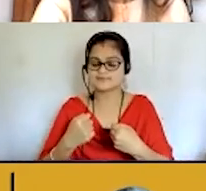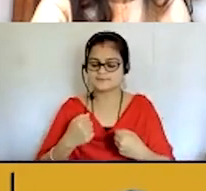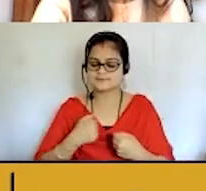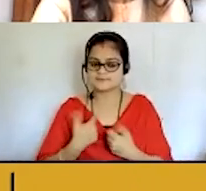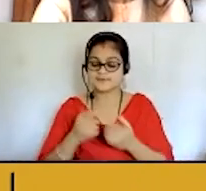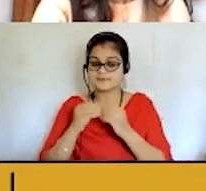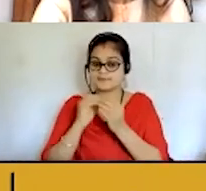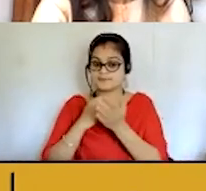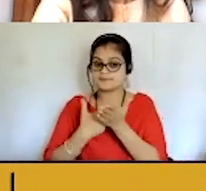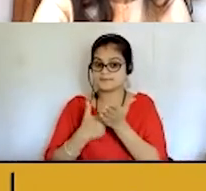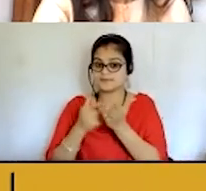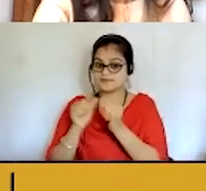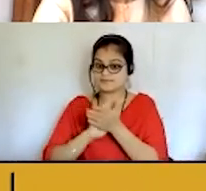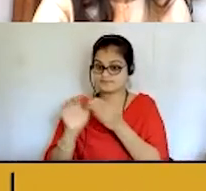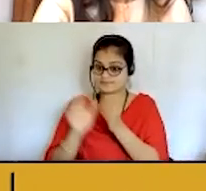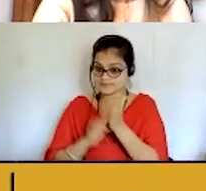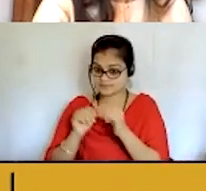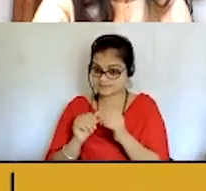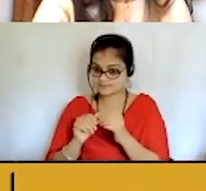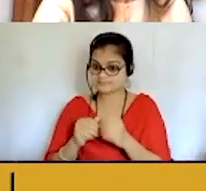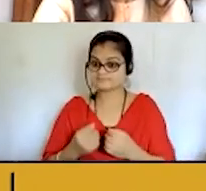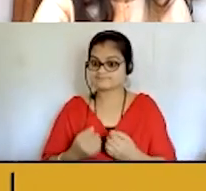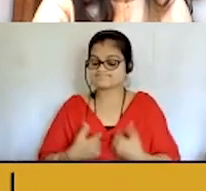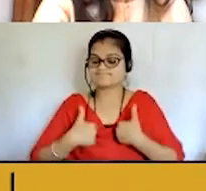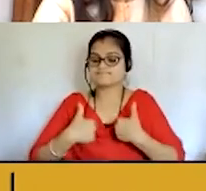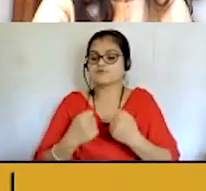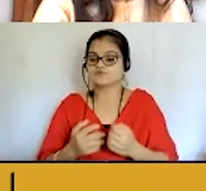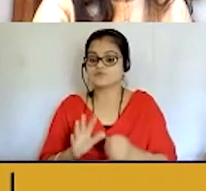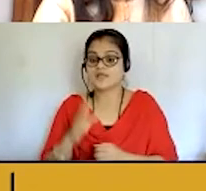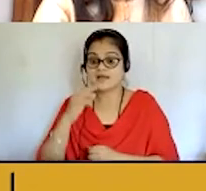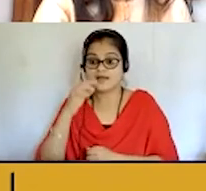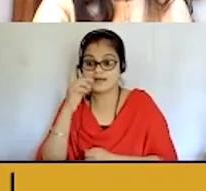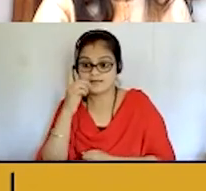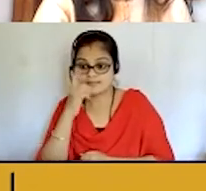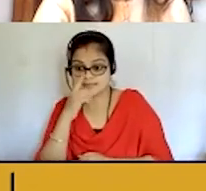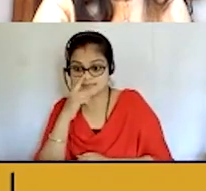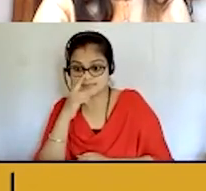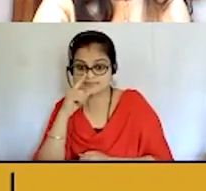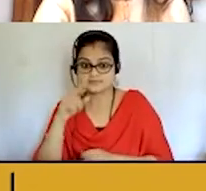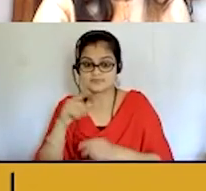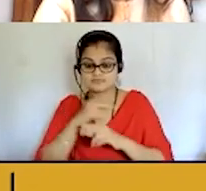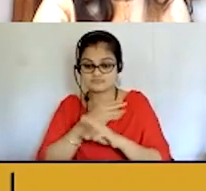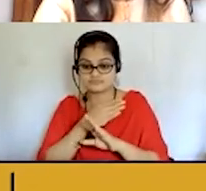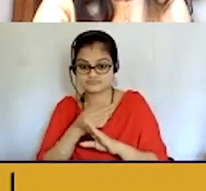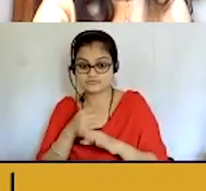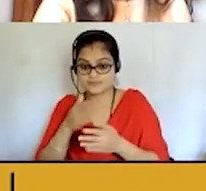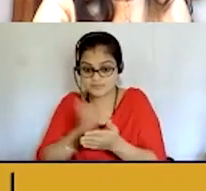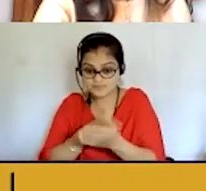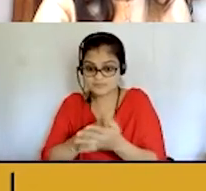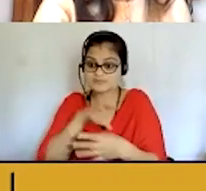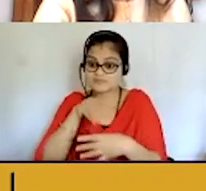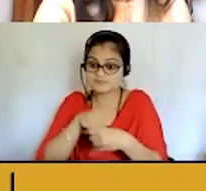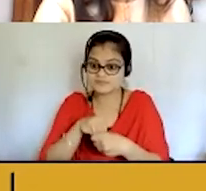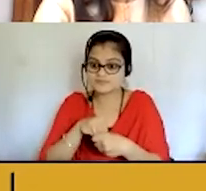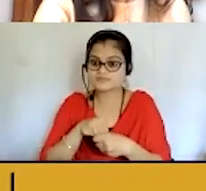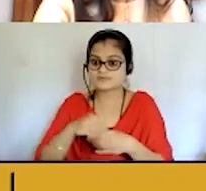Brahma. And of course, a female voice rendering the entire piece as a